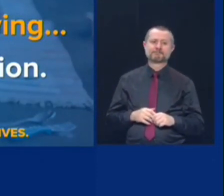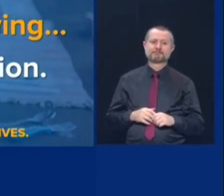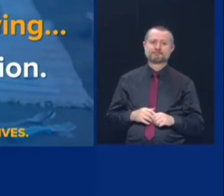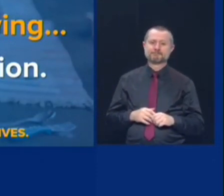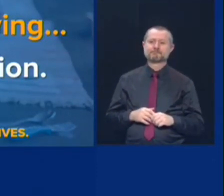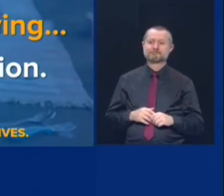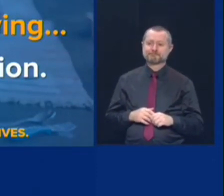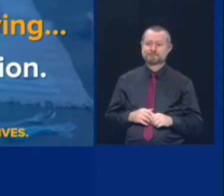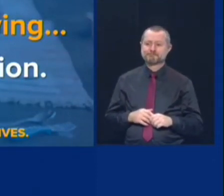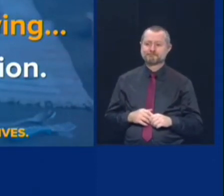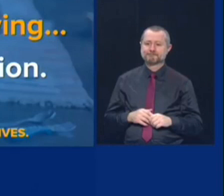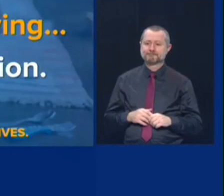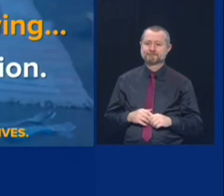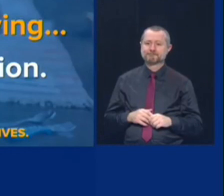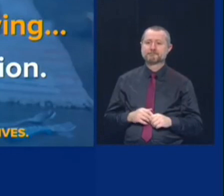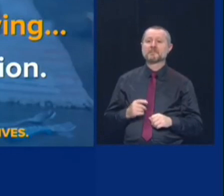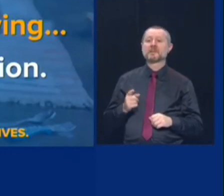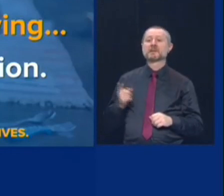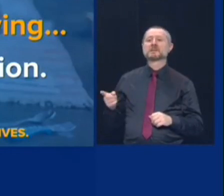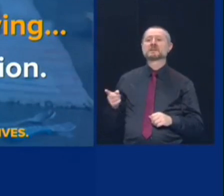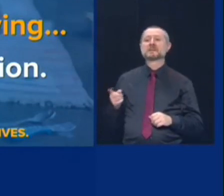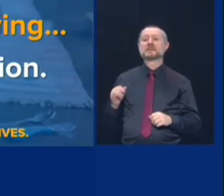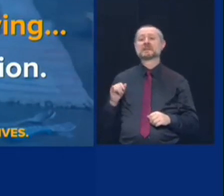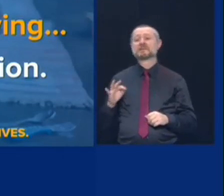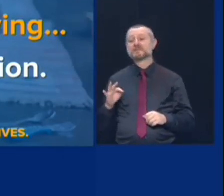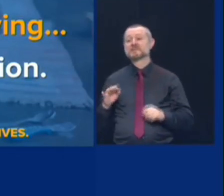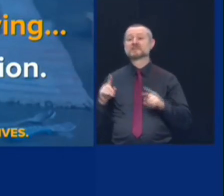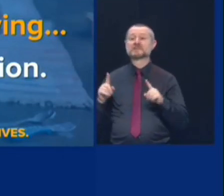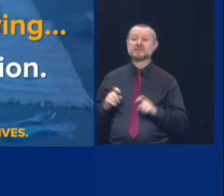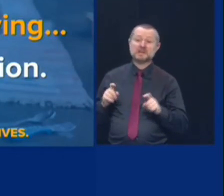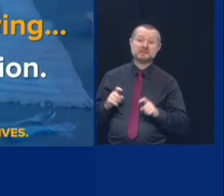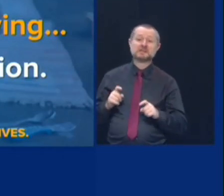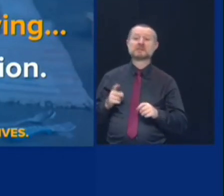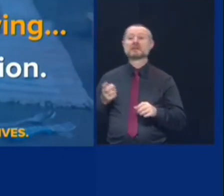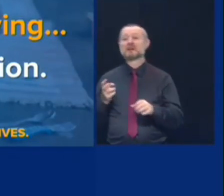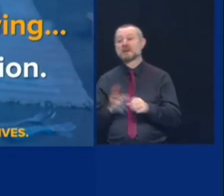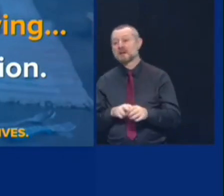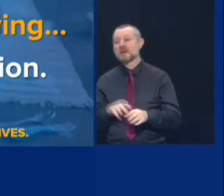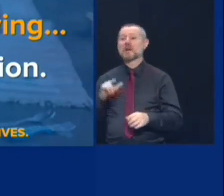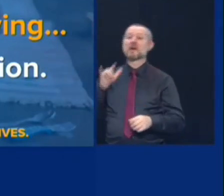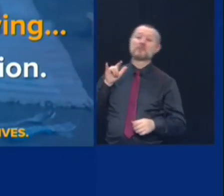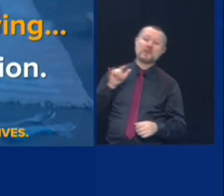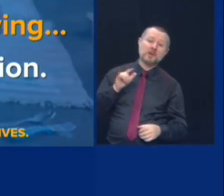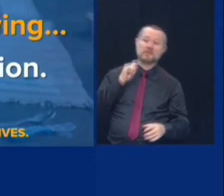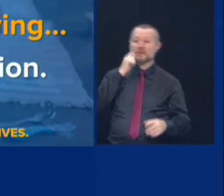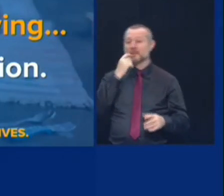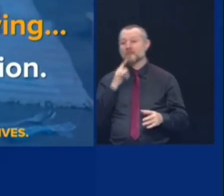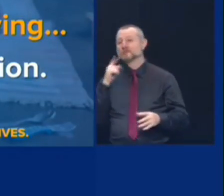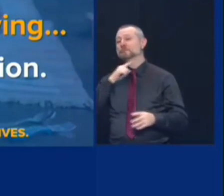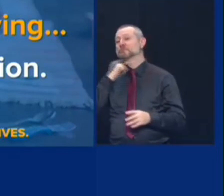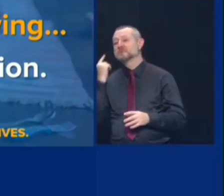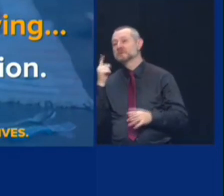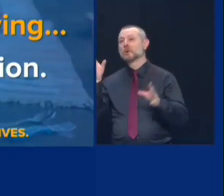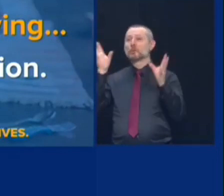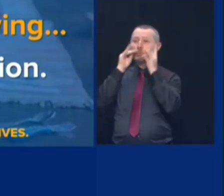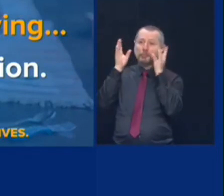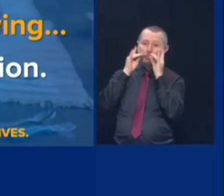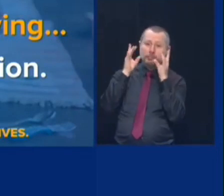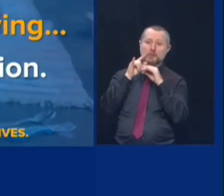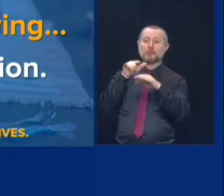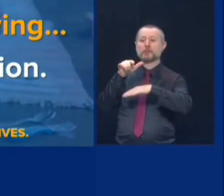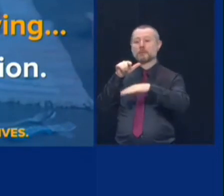Why? Well, they say even if I get a test, I have to get on an airplane. An airplane is risky. I have to go through the airport. The airport is